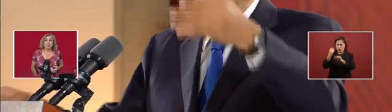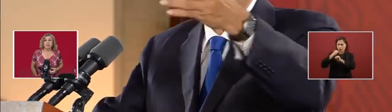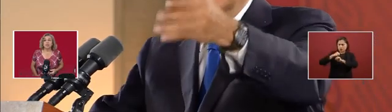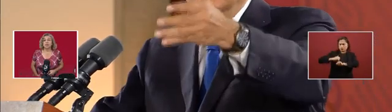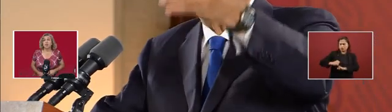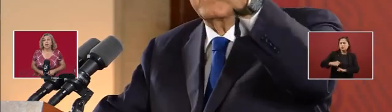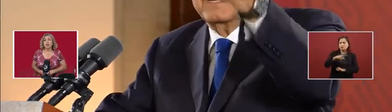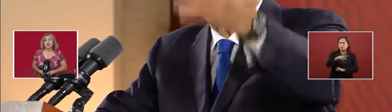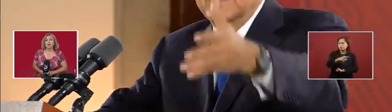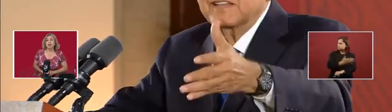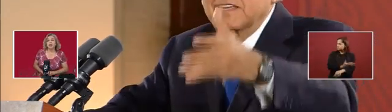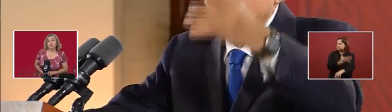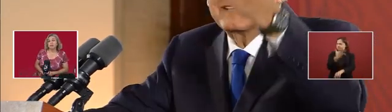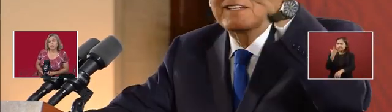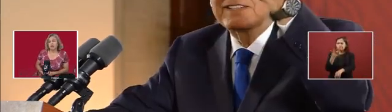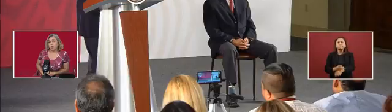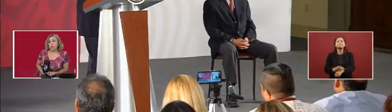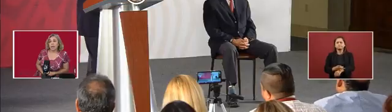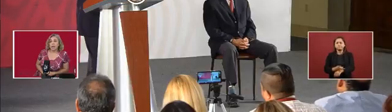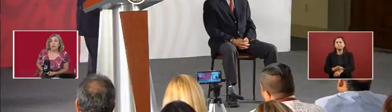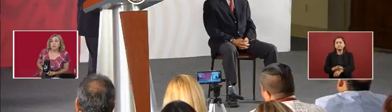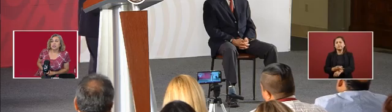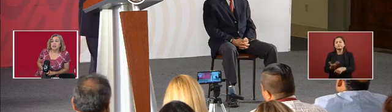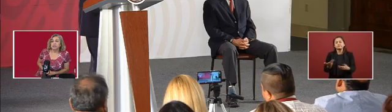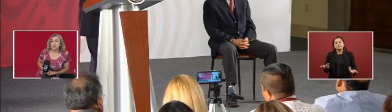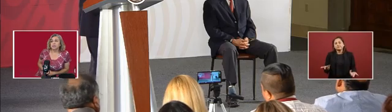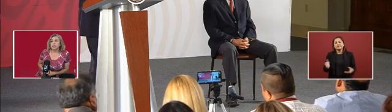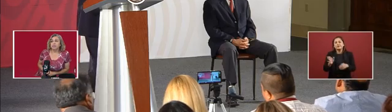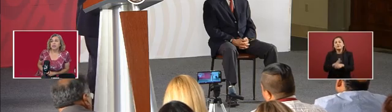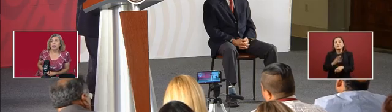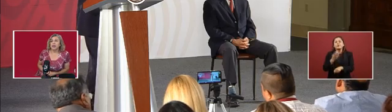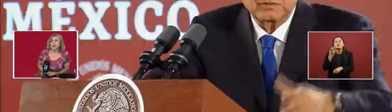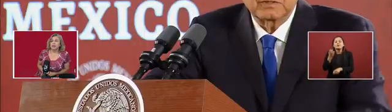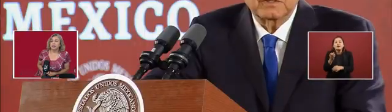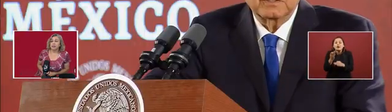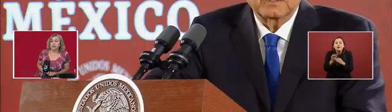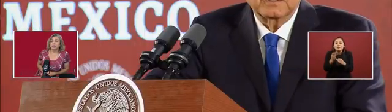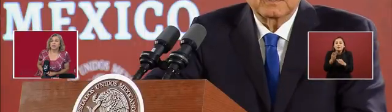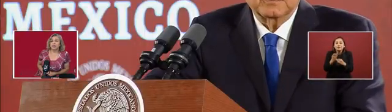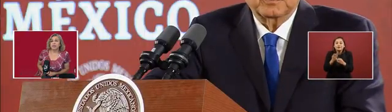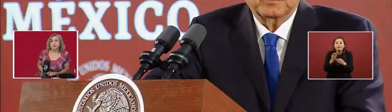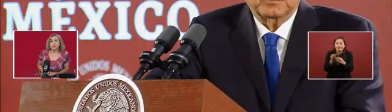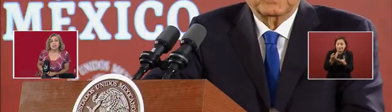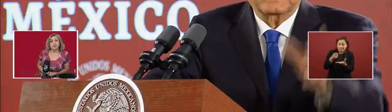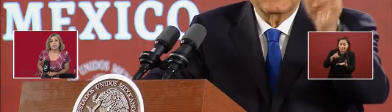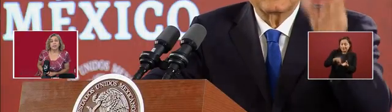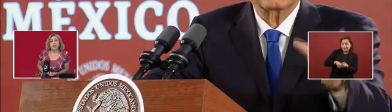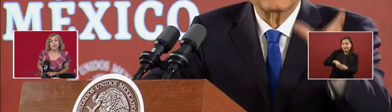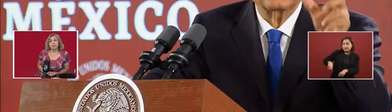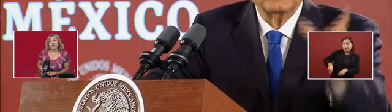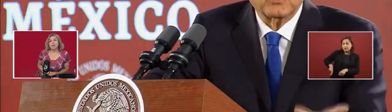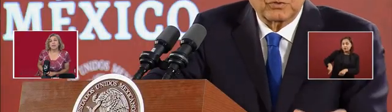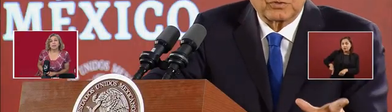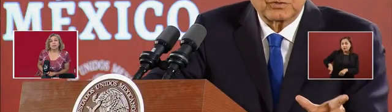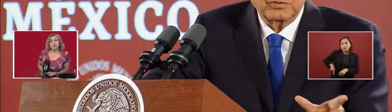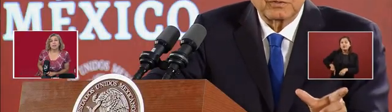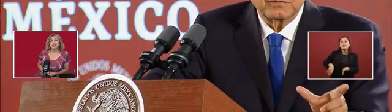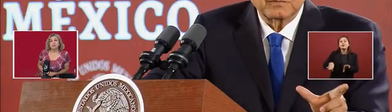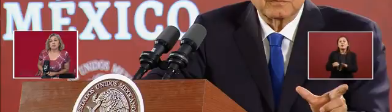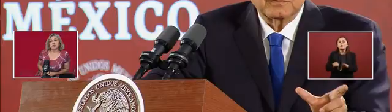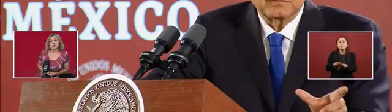speak, talk. Las partes tienen The que parts aceptar have to la accept intermediación del the gobierno. intermediation